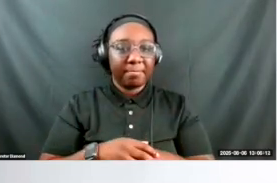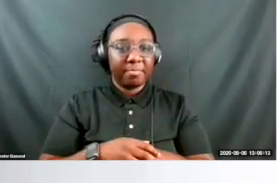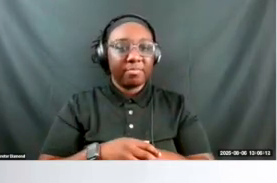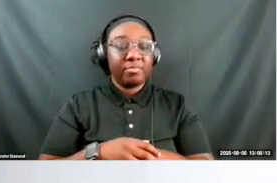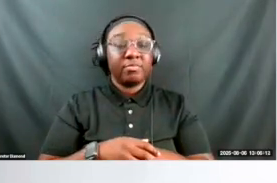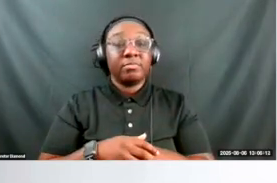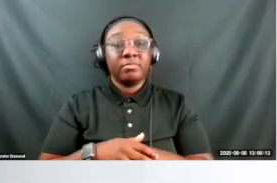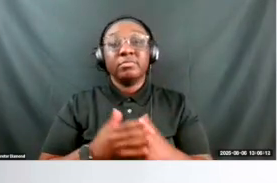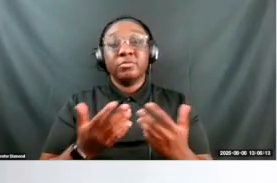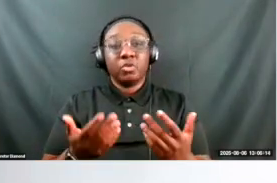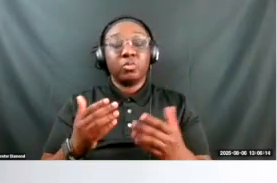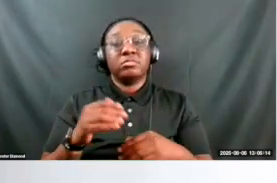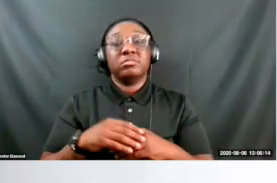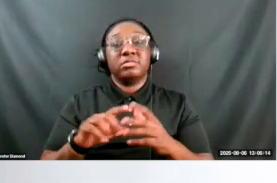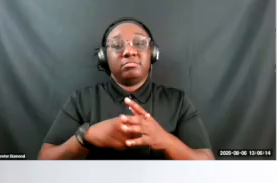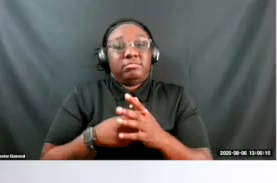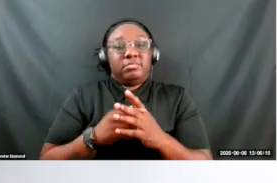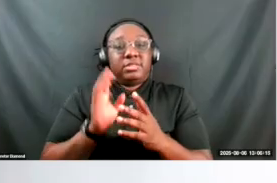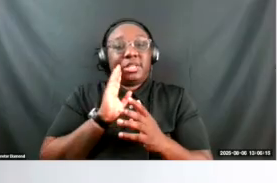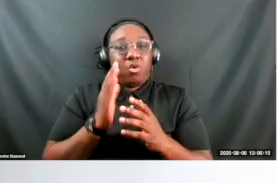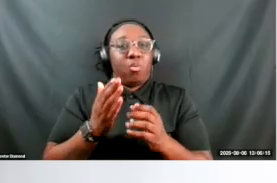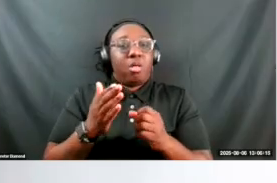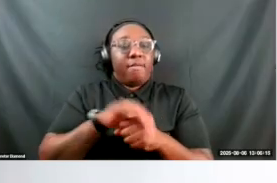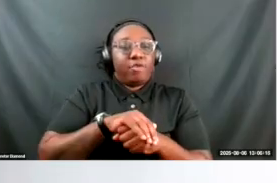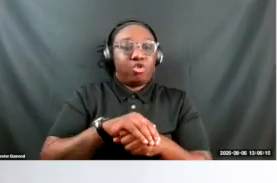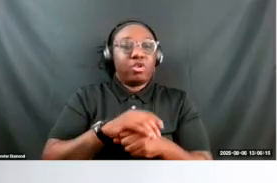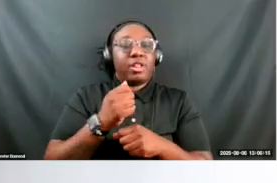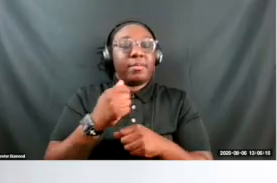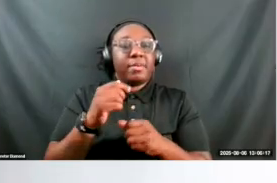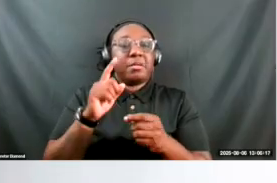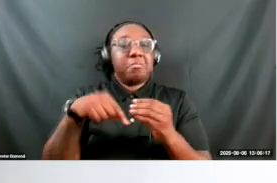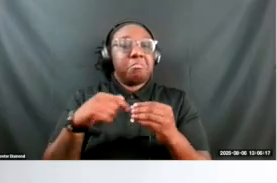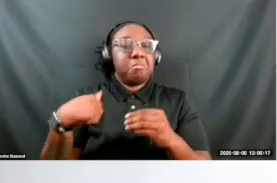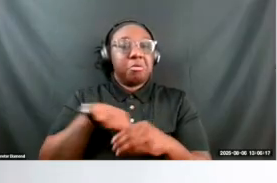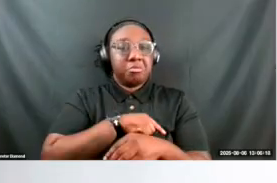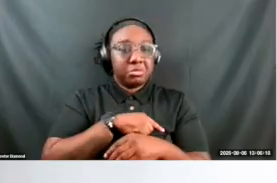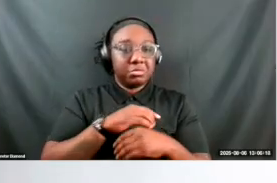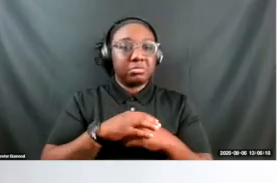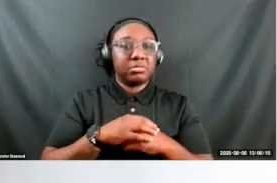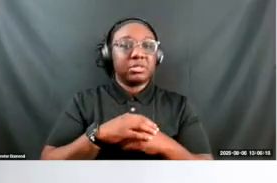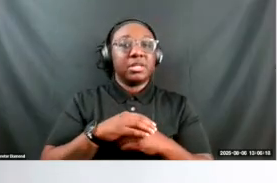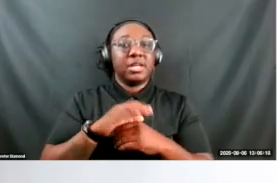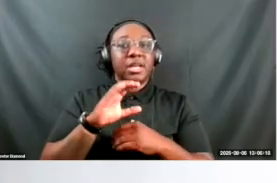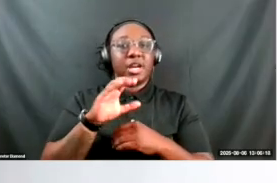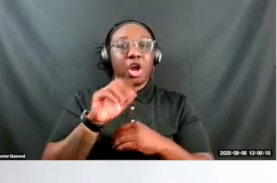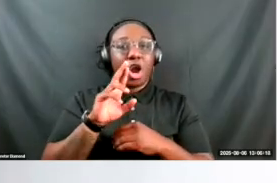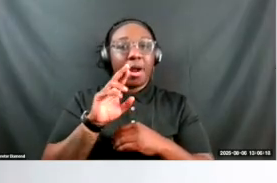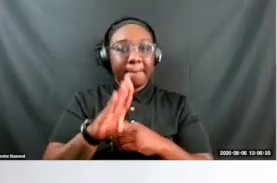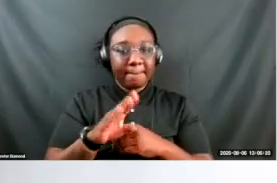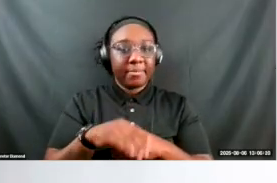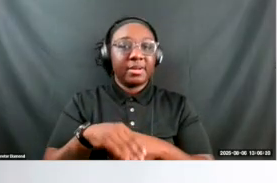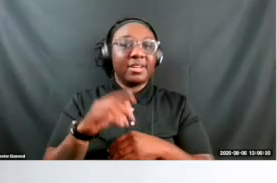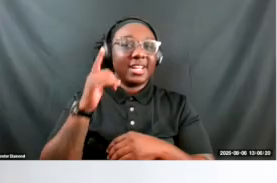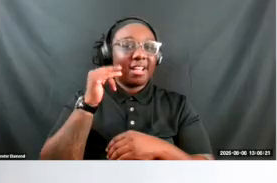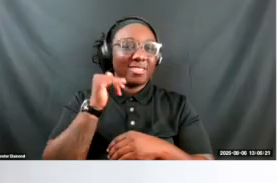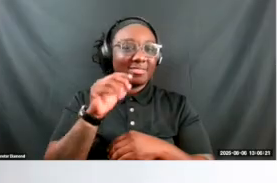In the introduction, I'll cover a bit about us, the California Air Resources Board, also known as CARB, and our incentive programs, as